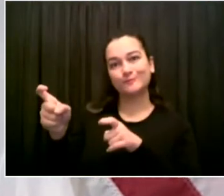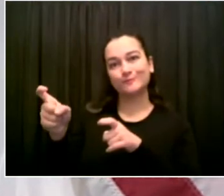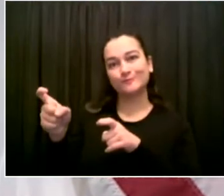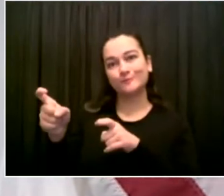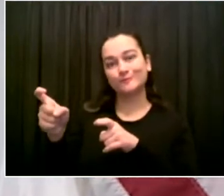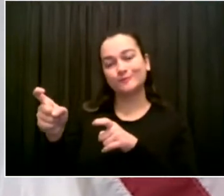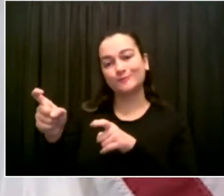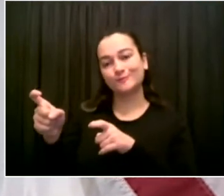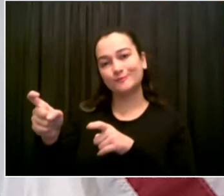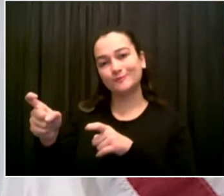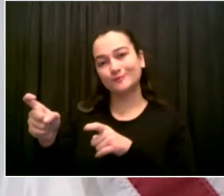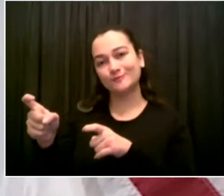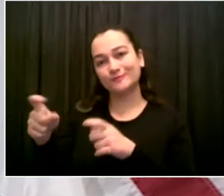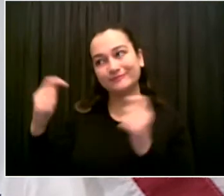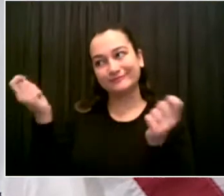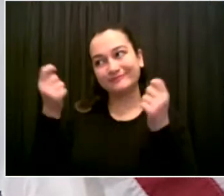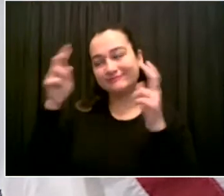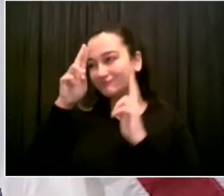So,